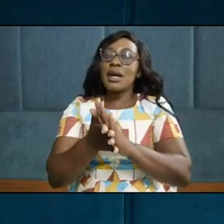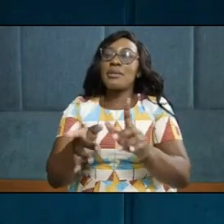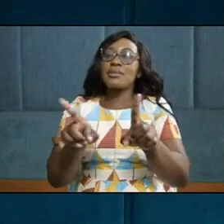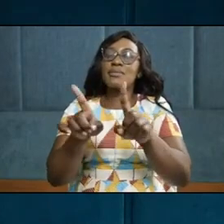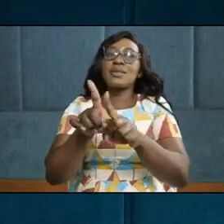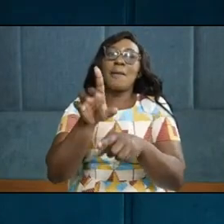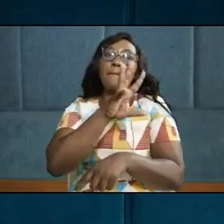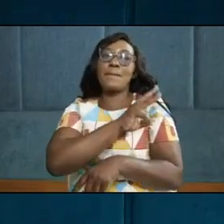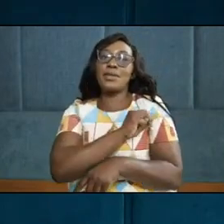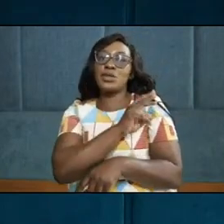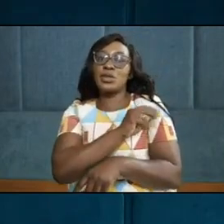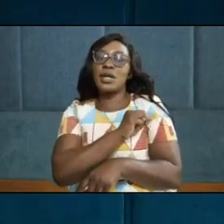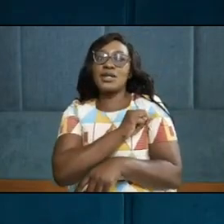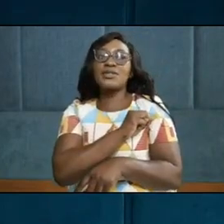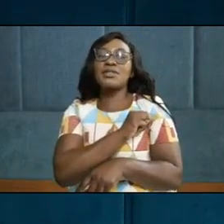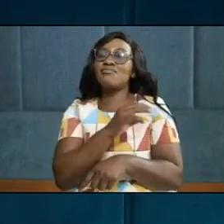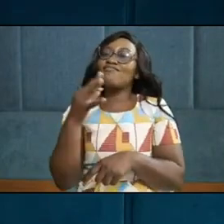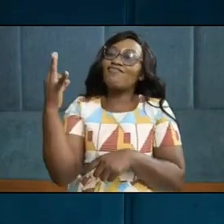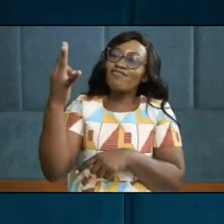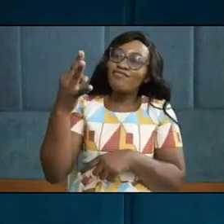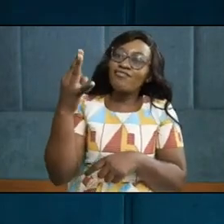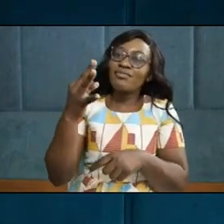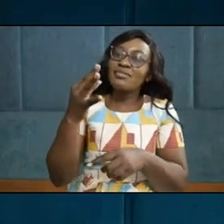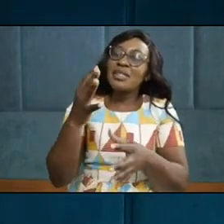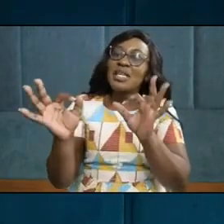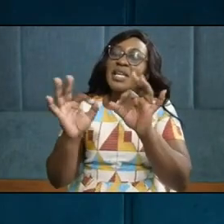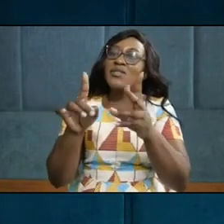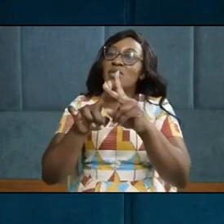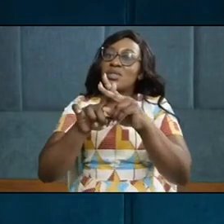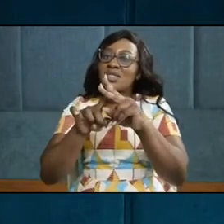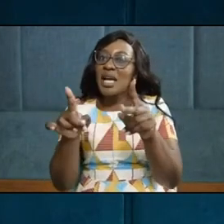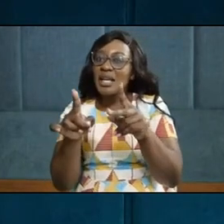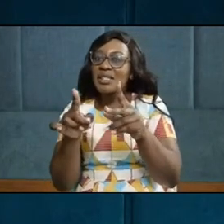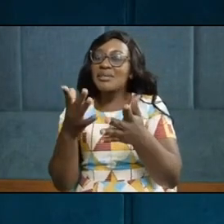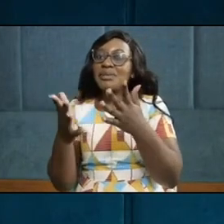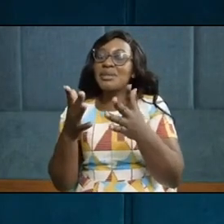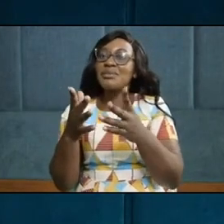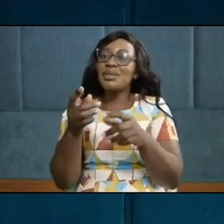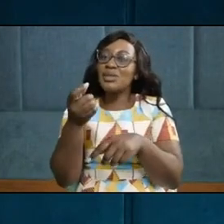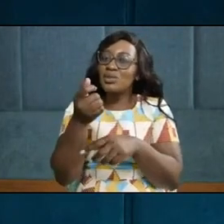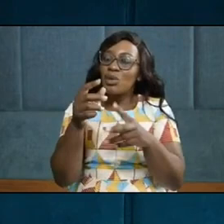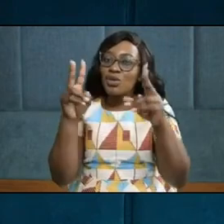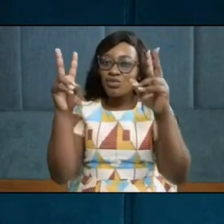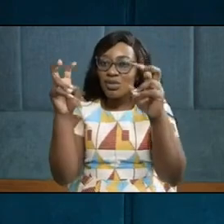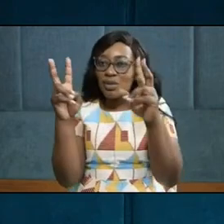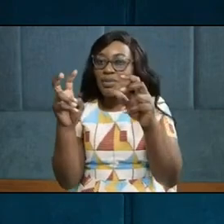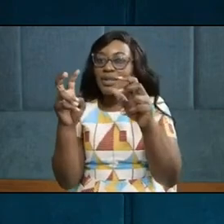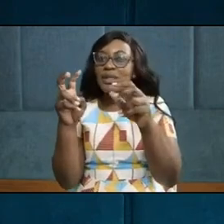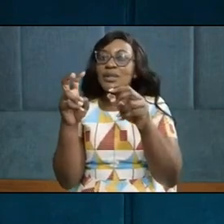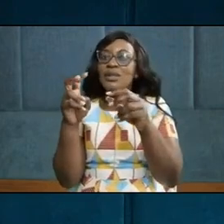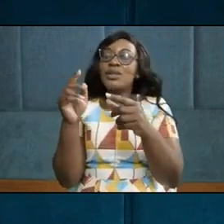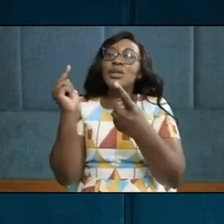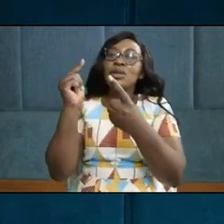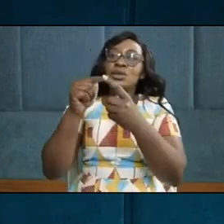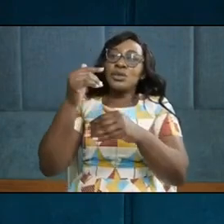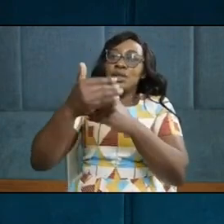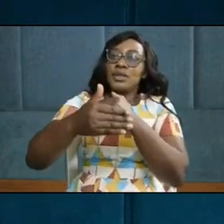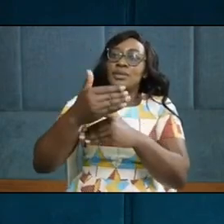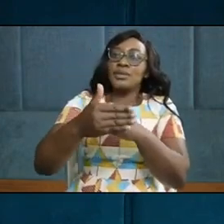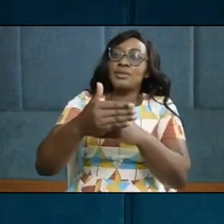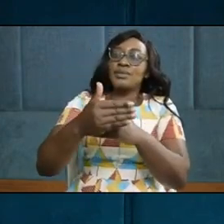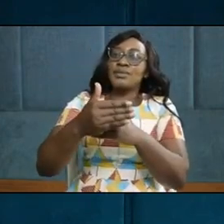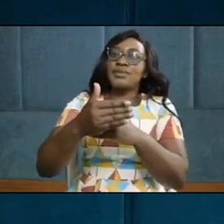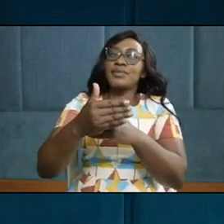world, to different people. Even if you are starting small by talking to our neighbors about God. But I also learned